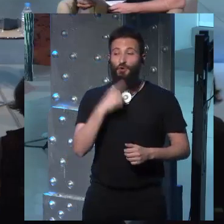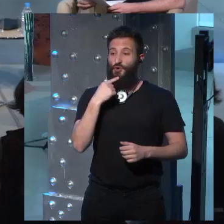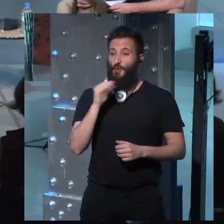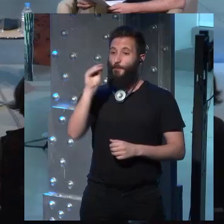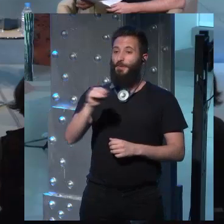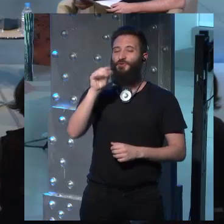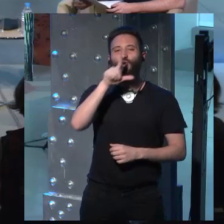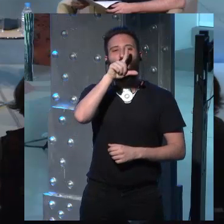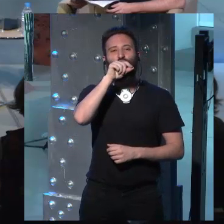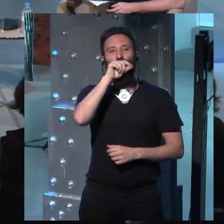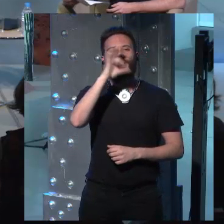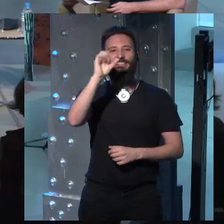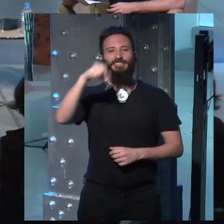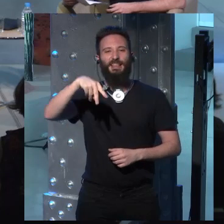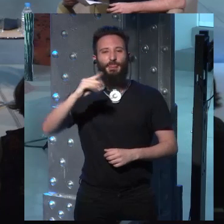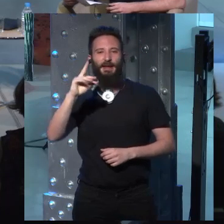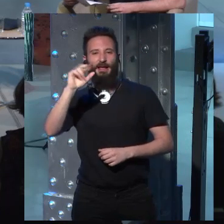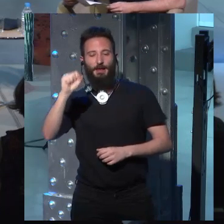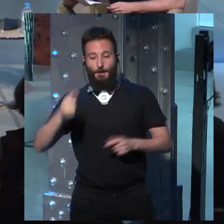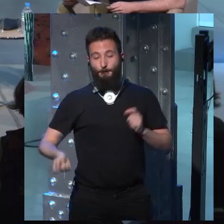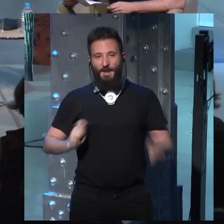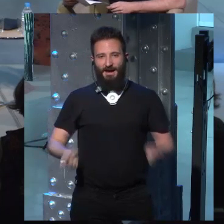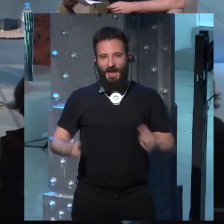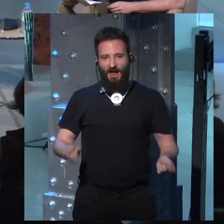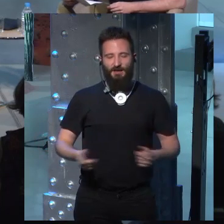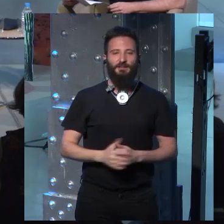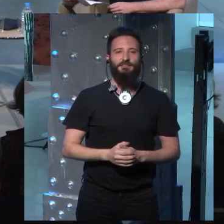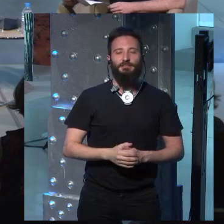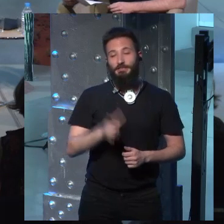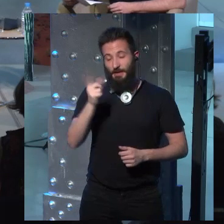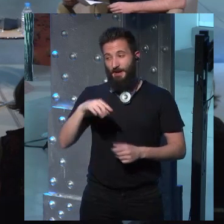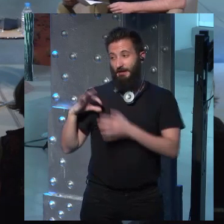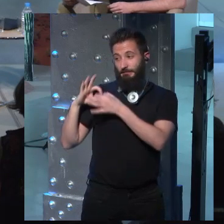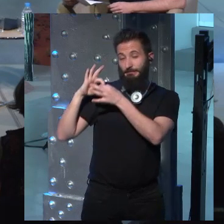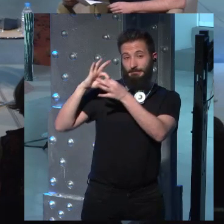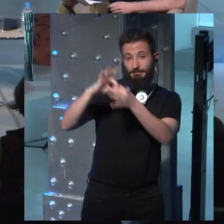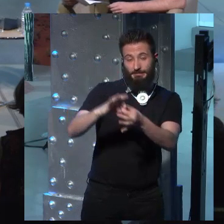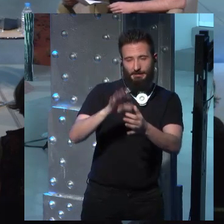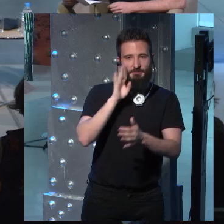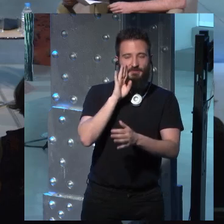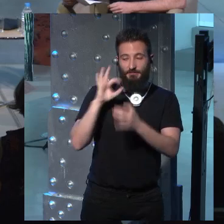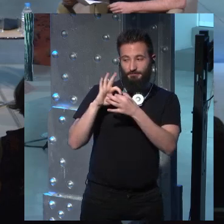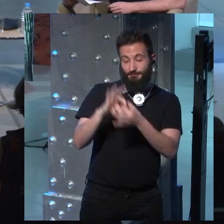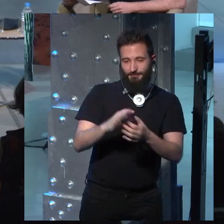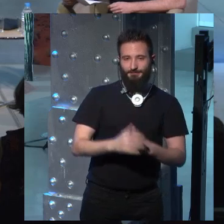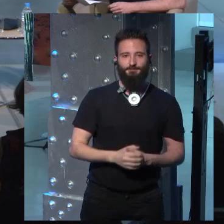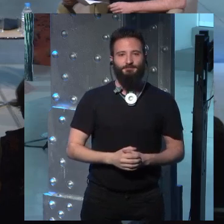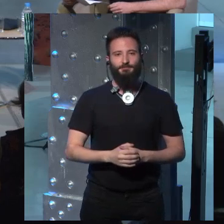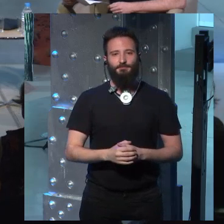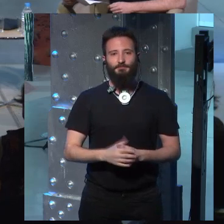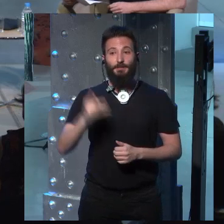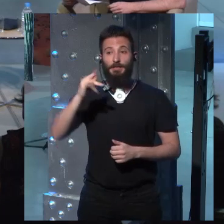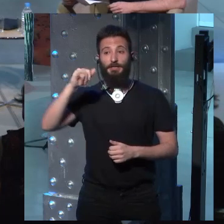pregunta de Twitter. Linked with the question, let me read a question arrived through Twitter.